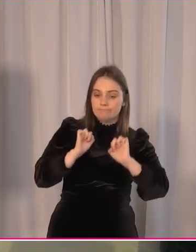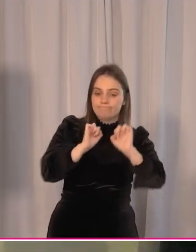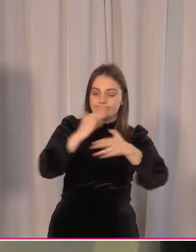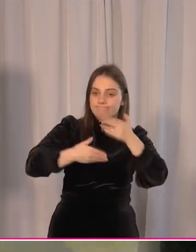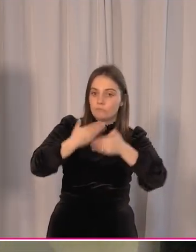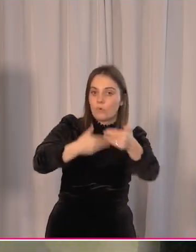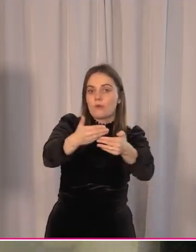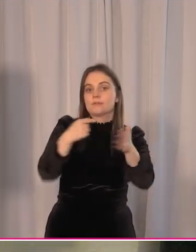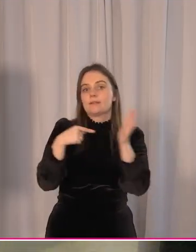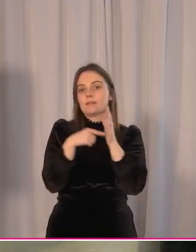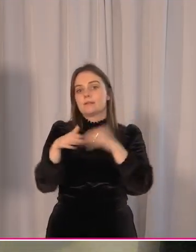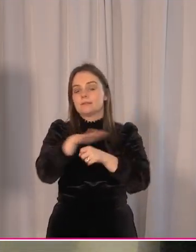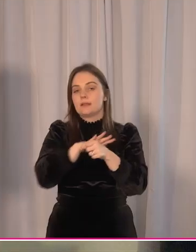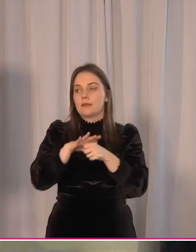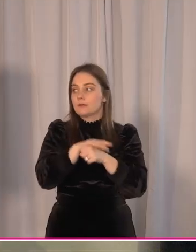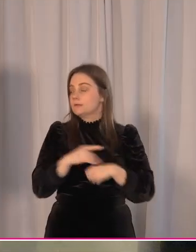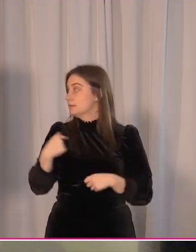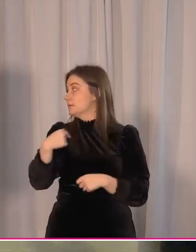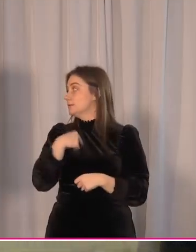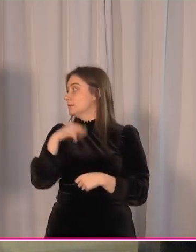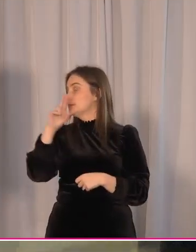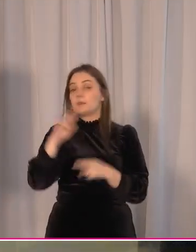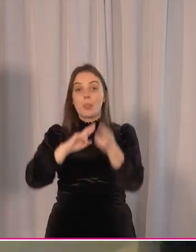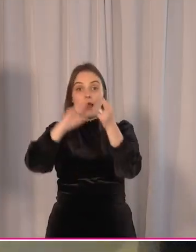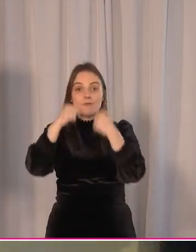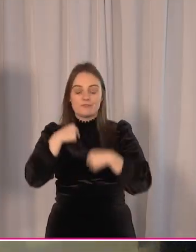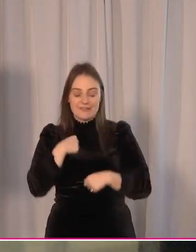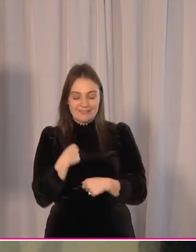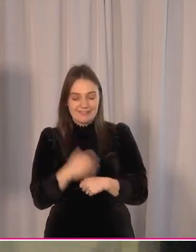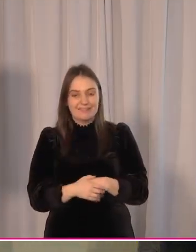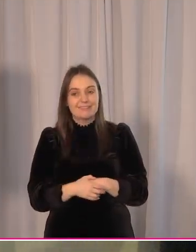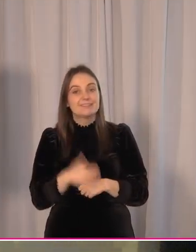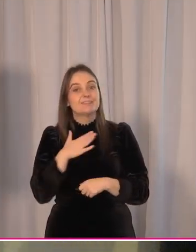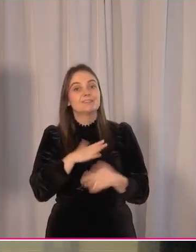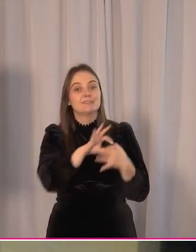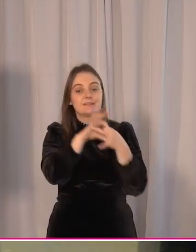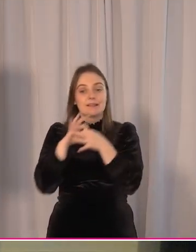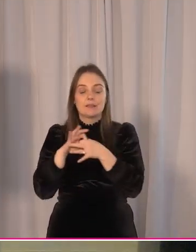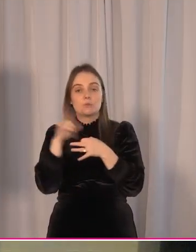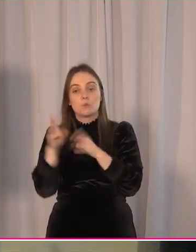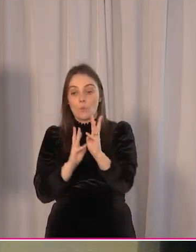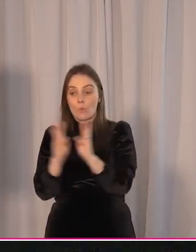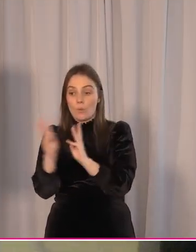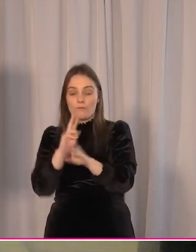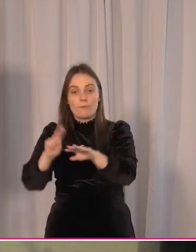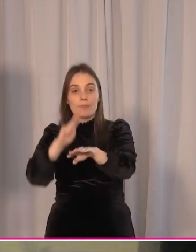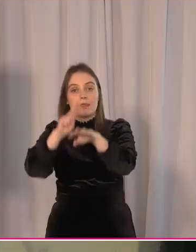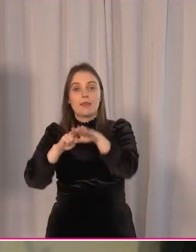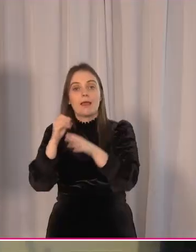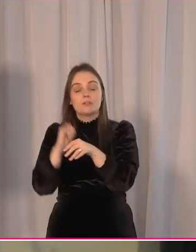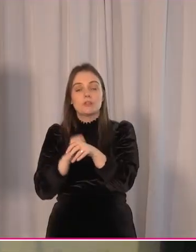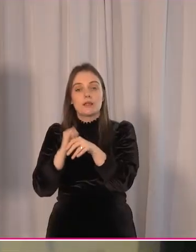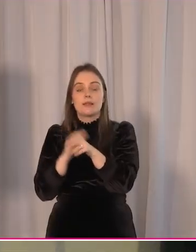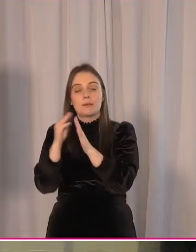area? I might be able to respond to that one. Just in relation to the work from the National Clinical Programme for